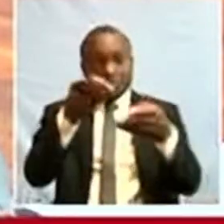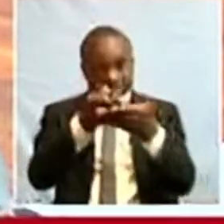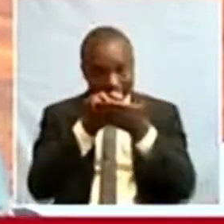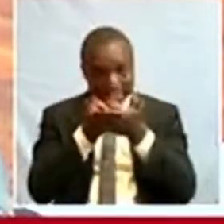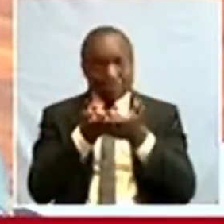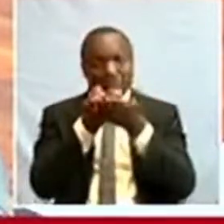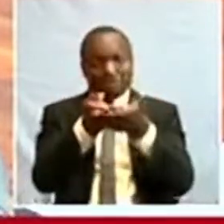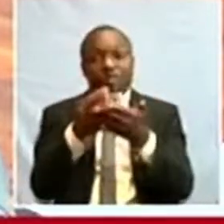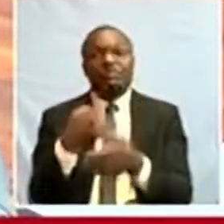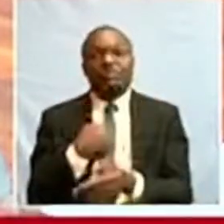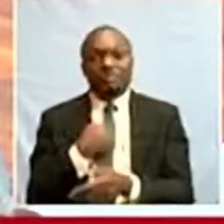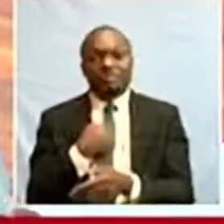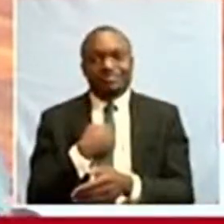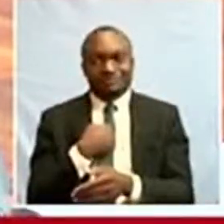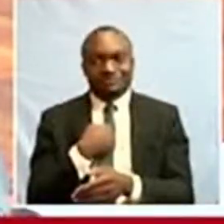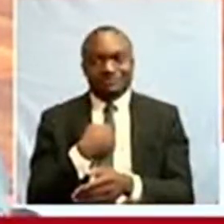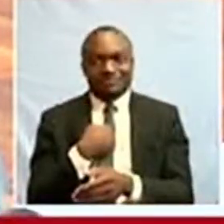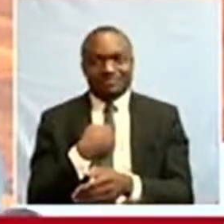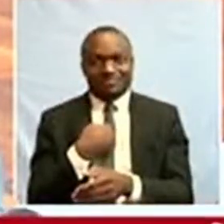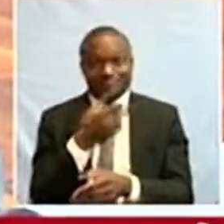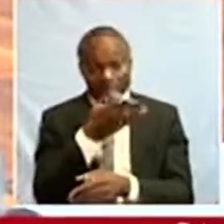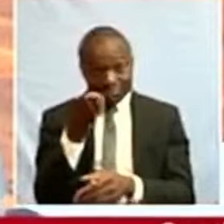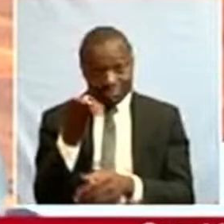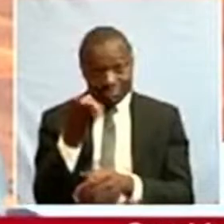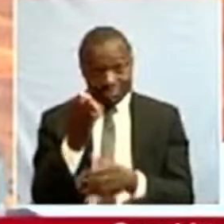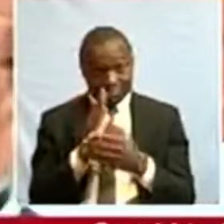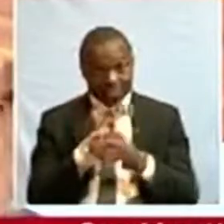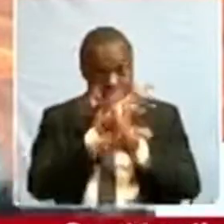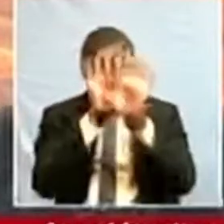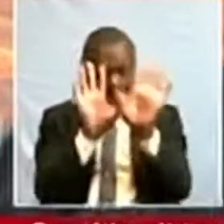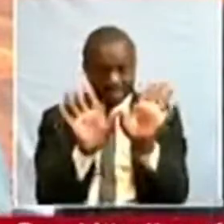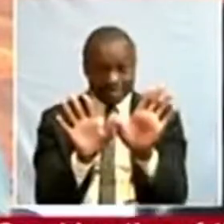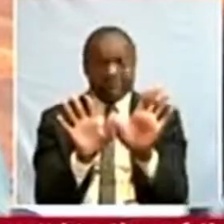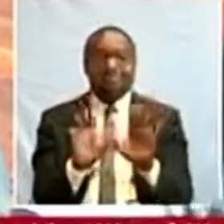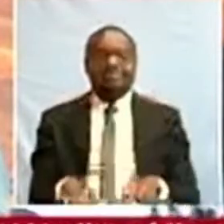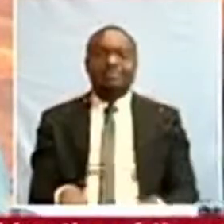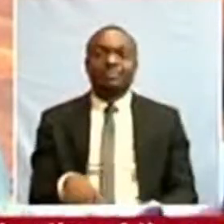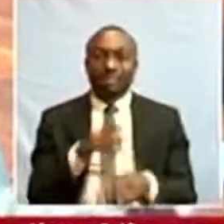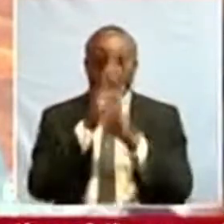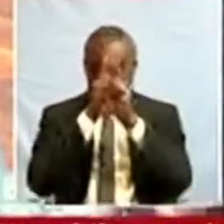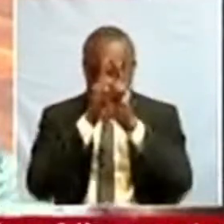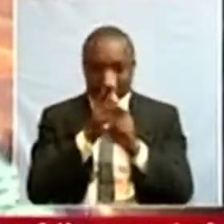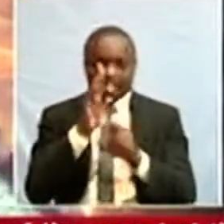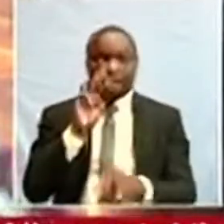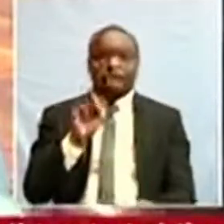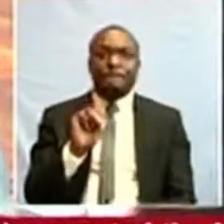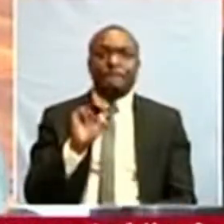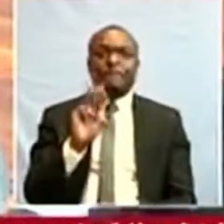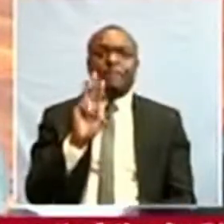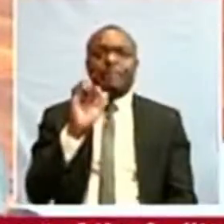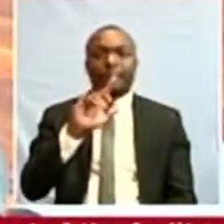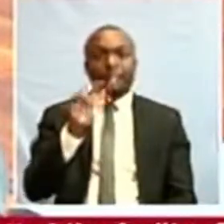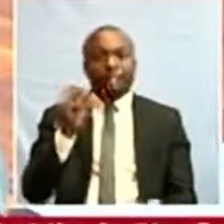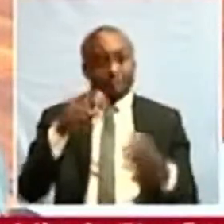then we proceed. I think that's a guidance. Now, Honorable Mula, can proceed with the follow-up question.